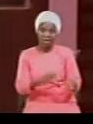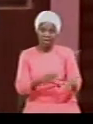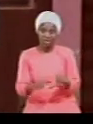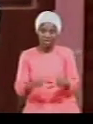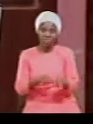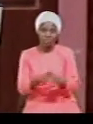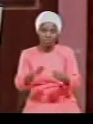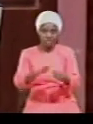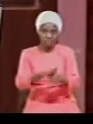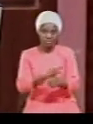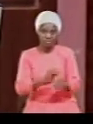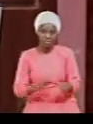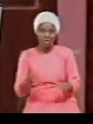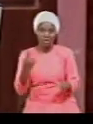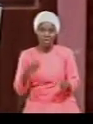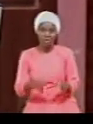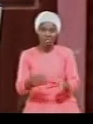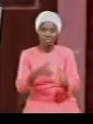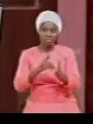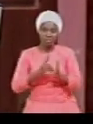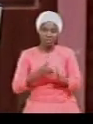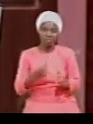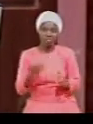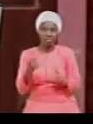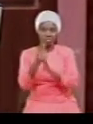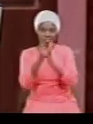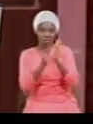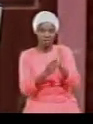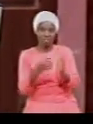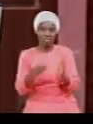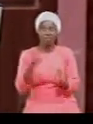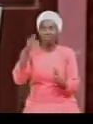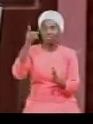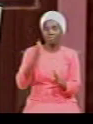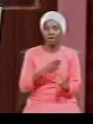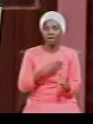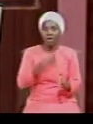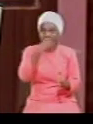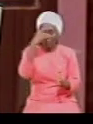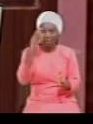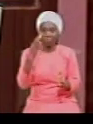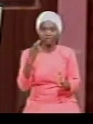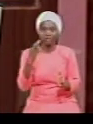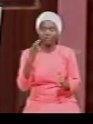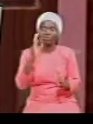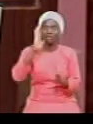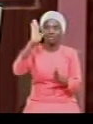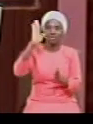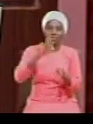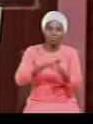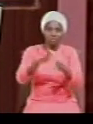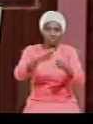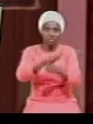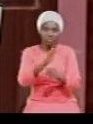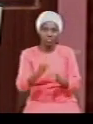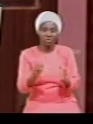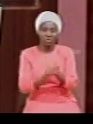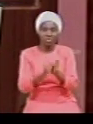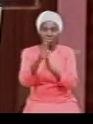the demands of the law of God. And because of his fulfilling that law of